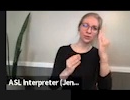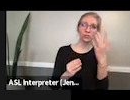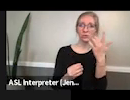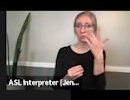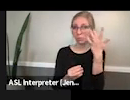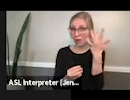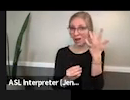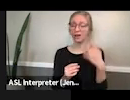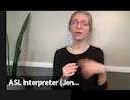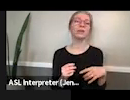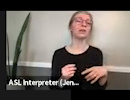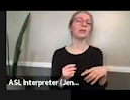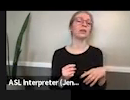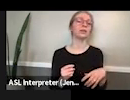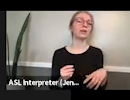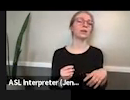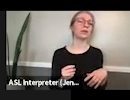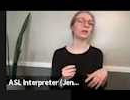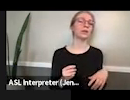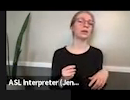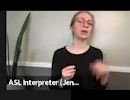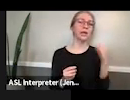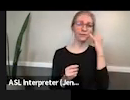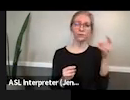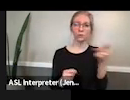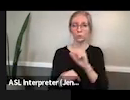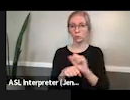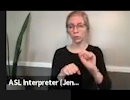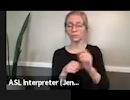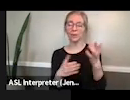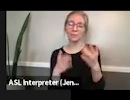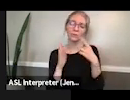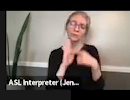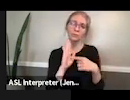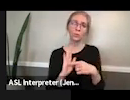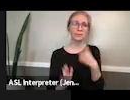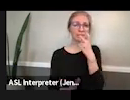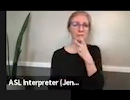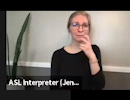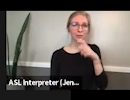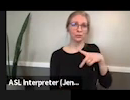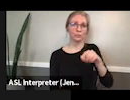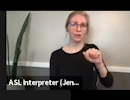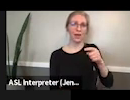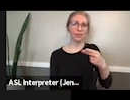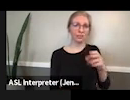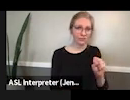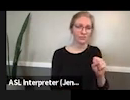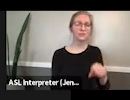of you who work speech paths, I noticed we have an OT, that's great.